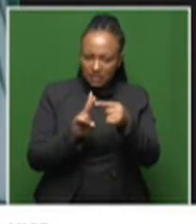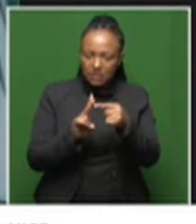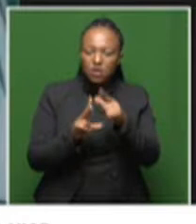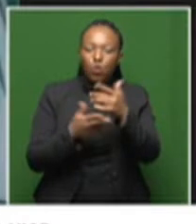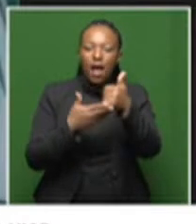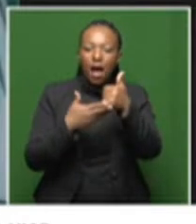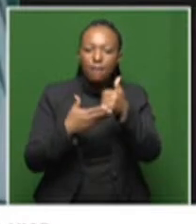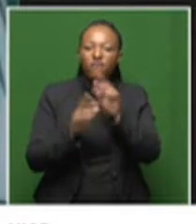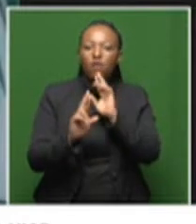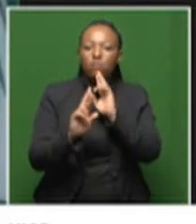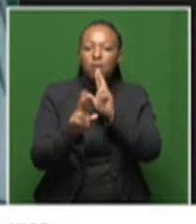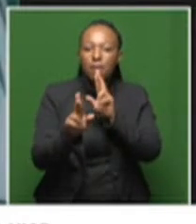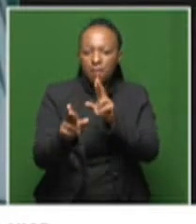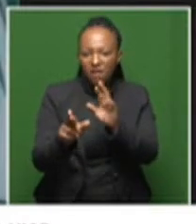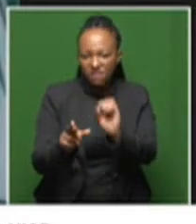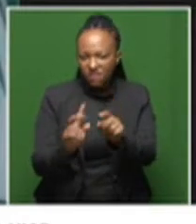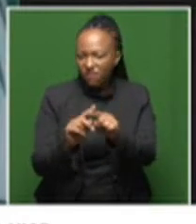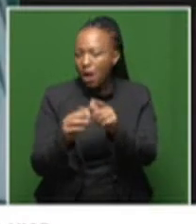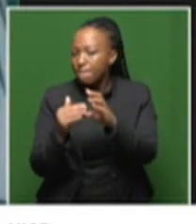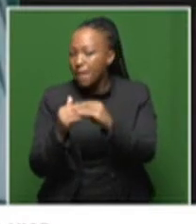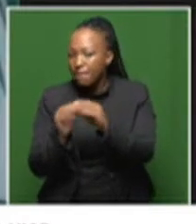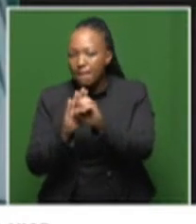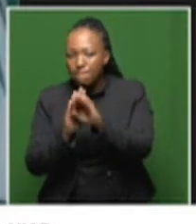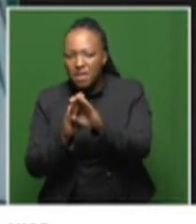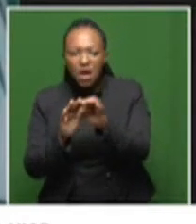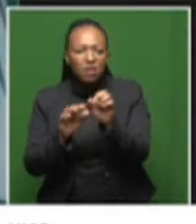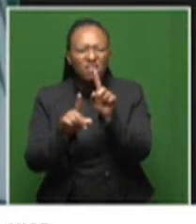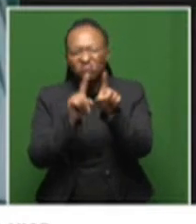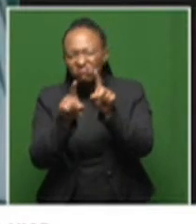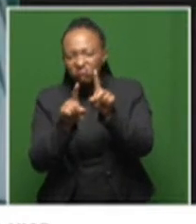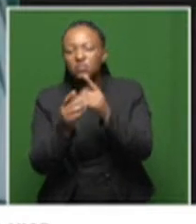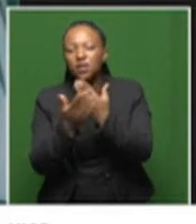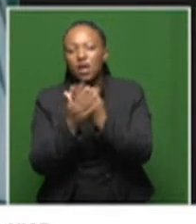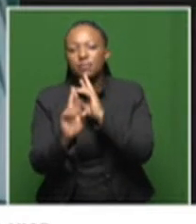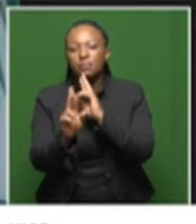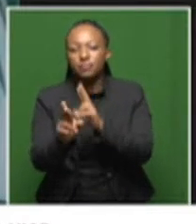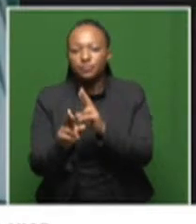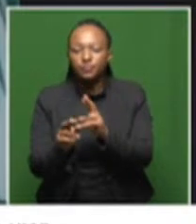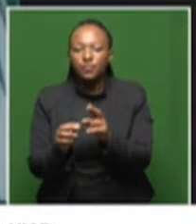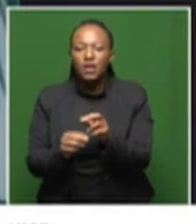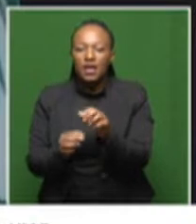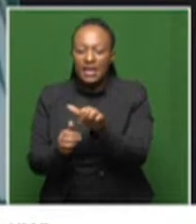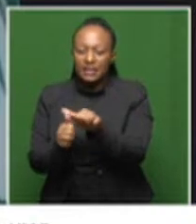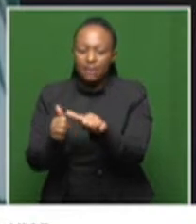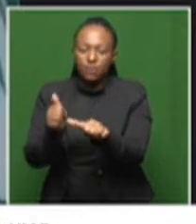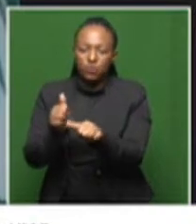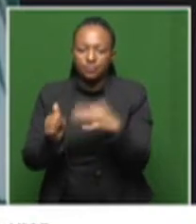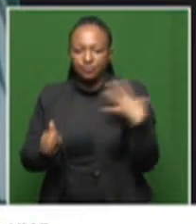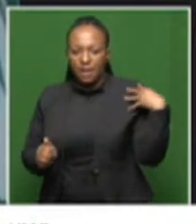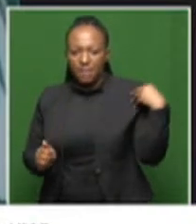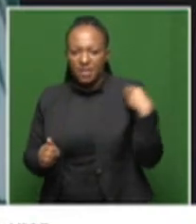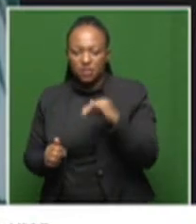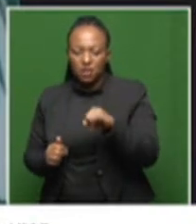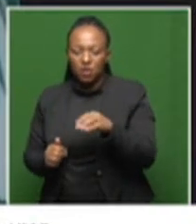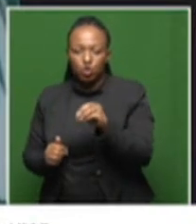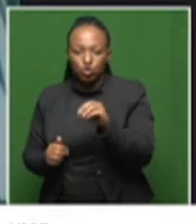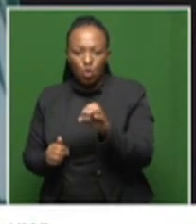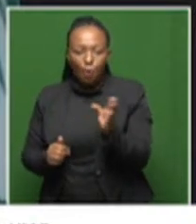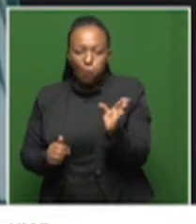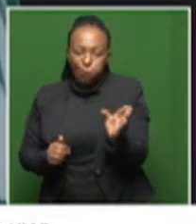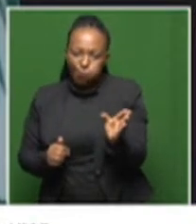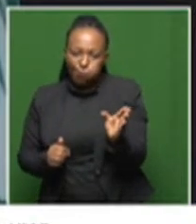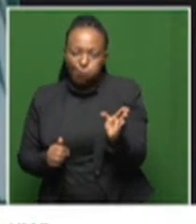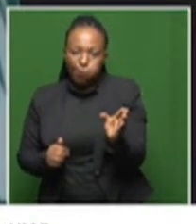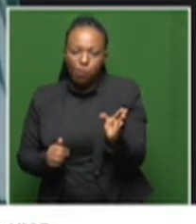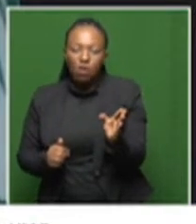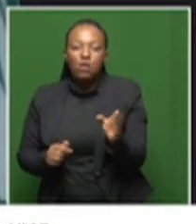of the questions that members of the media and the public are asking us. The Deputy Minister, Dr. Joe Phaahla, has also joined us, and